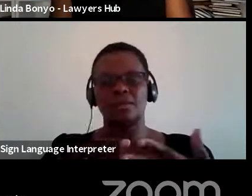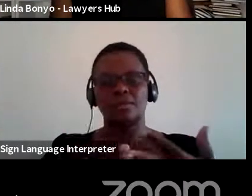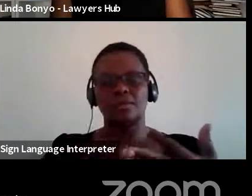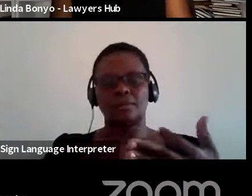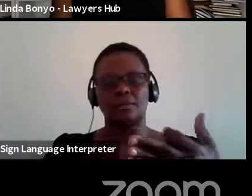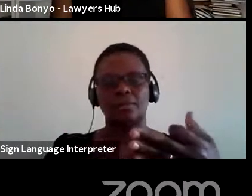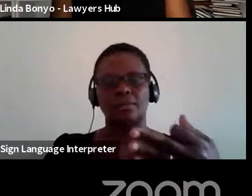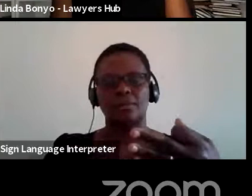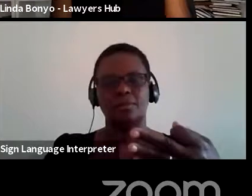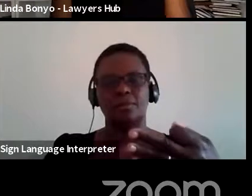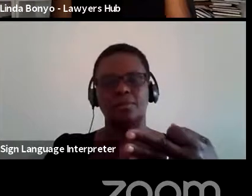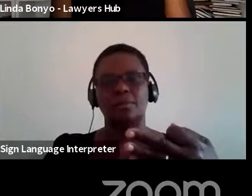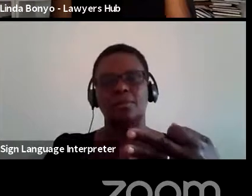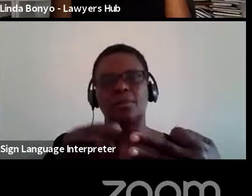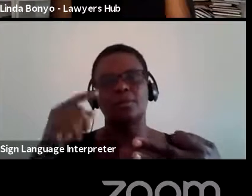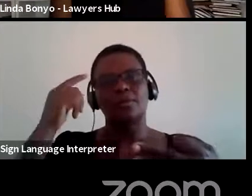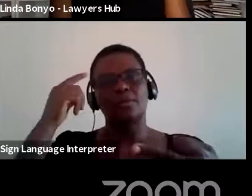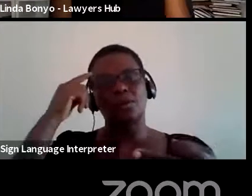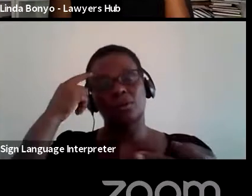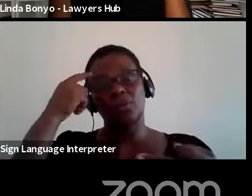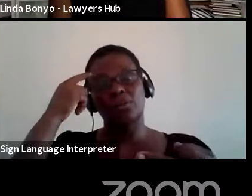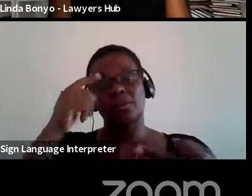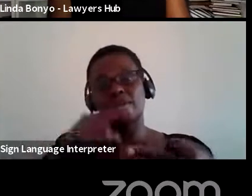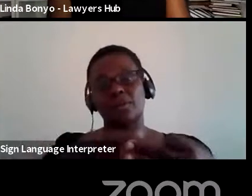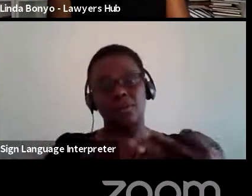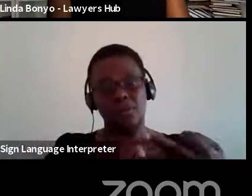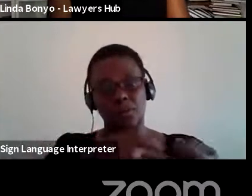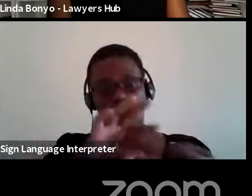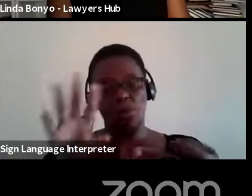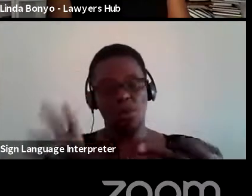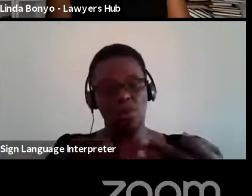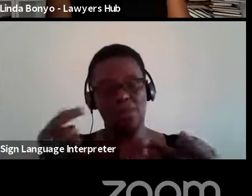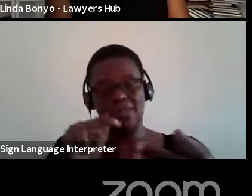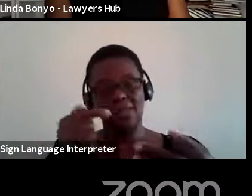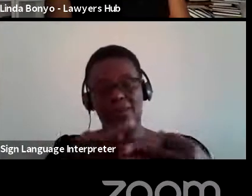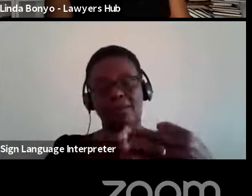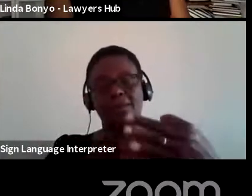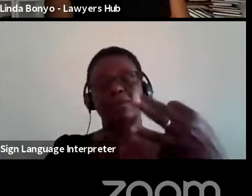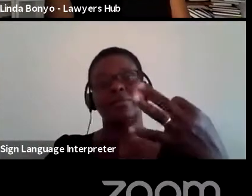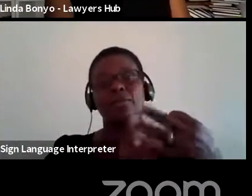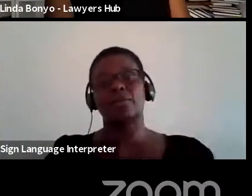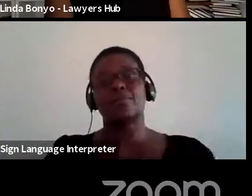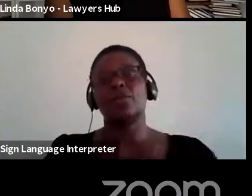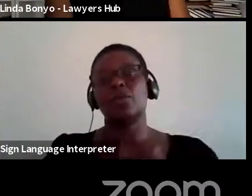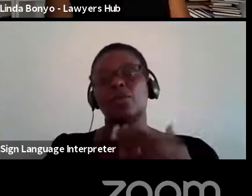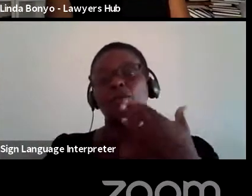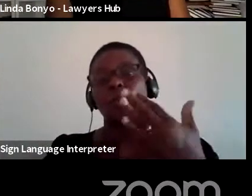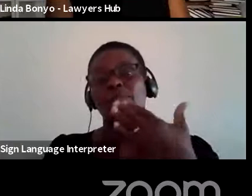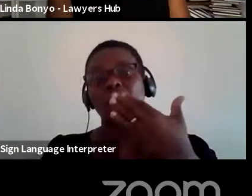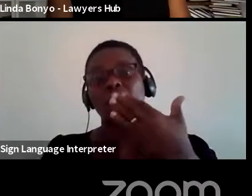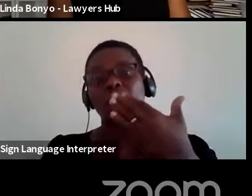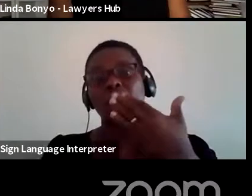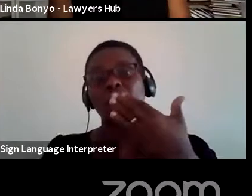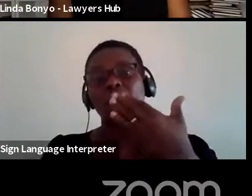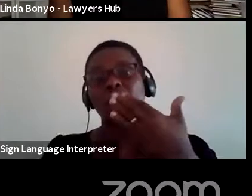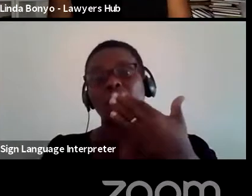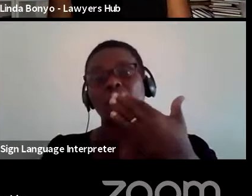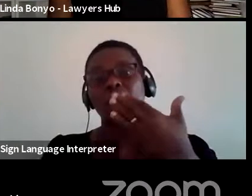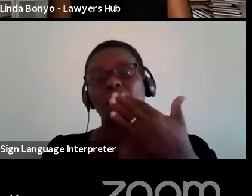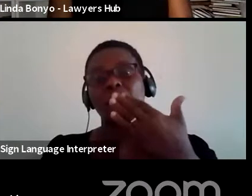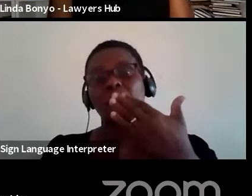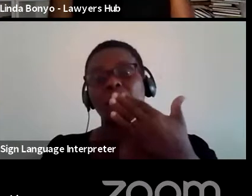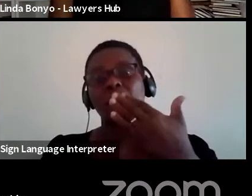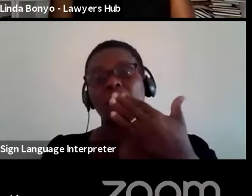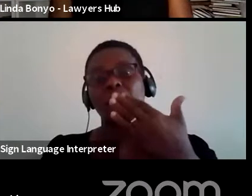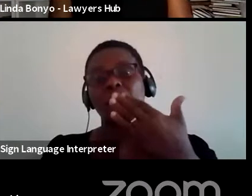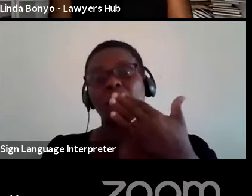considerations around automated tools are welcome. We are really thankful to everyone who was involved and all of the participants joined the session.